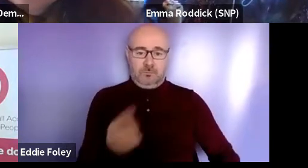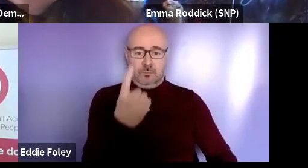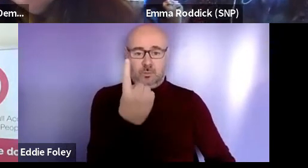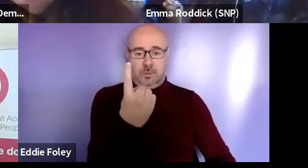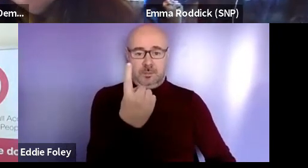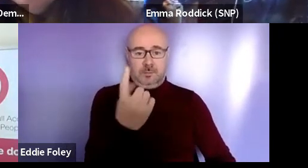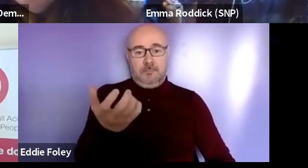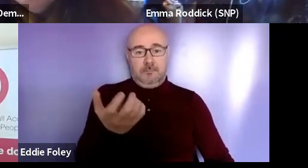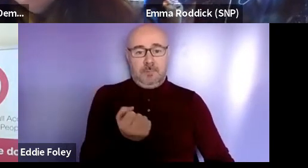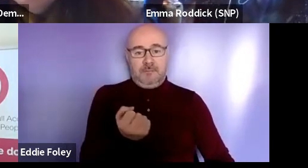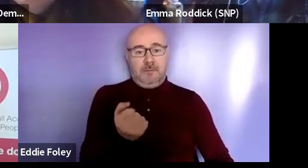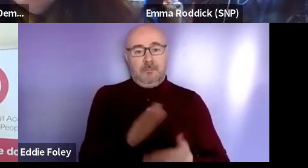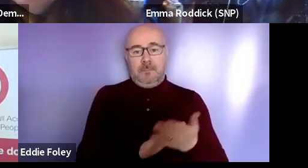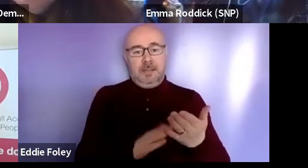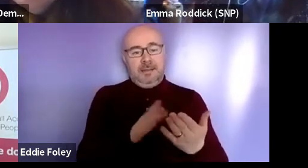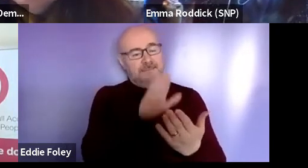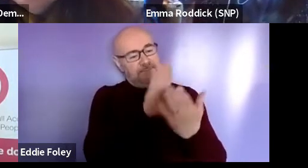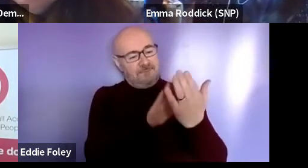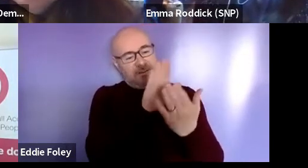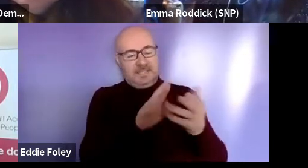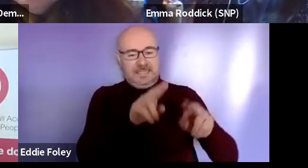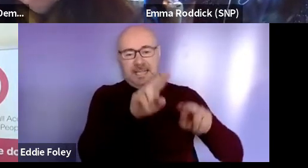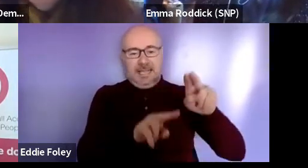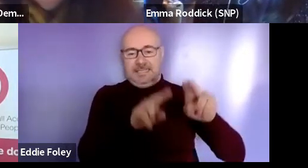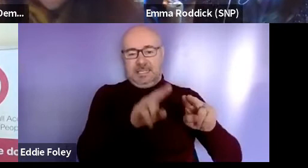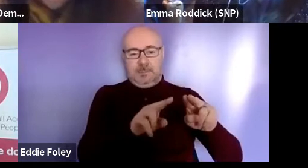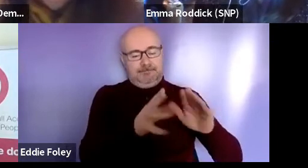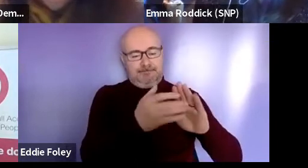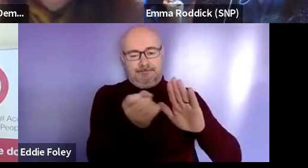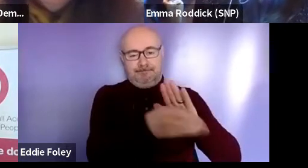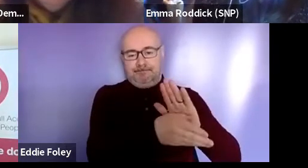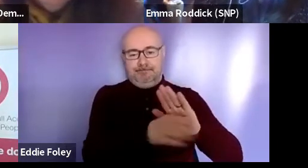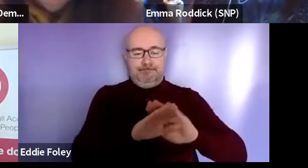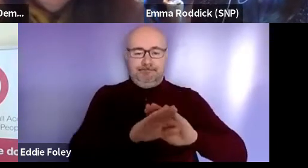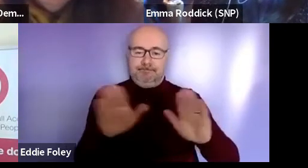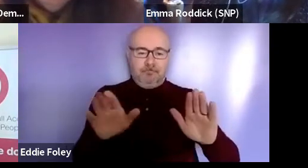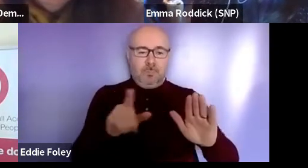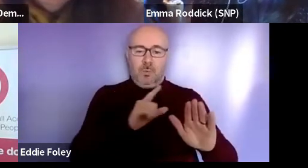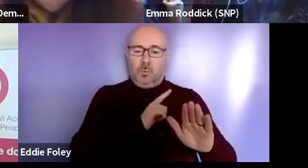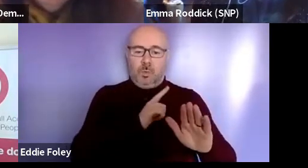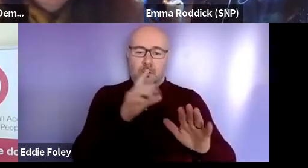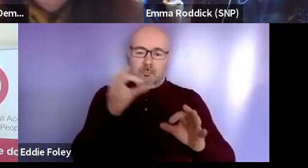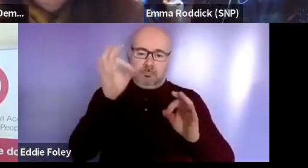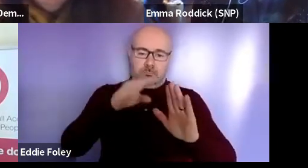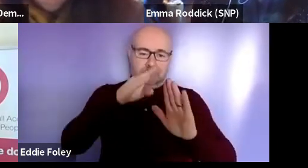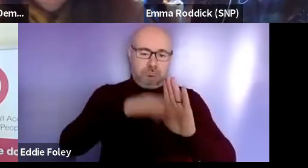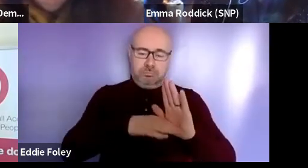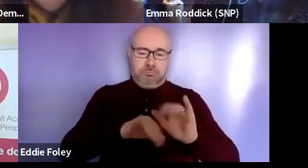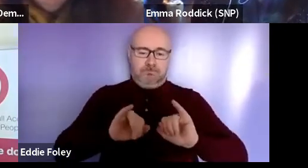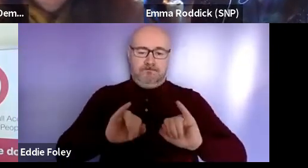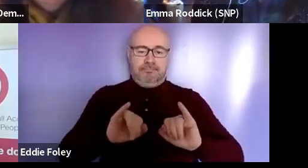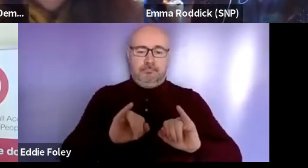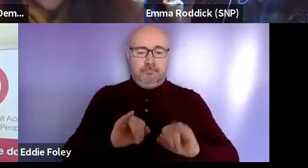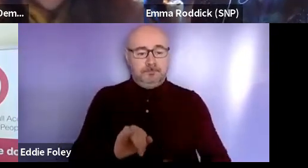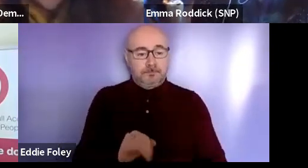assessments and the sort of prohibitive practices that we have at the moment within the social security system. Thank you so much. Jeremy